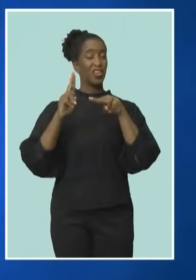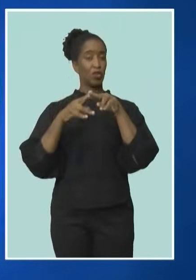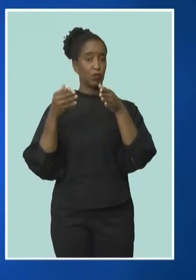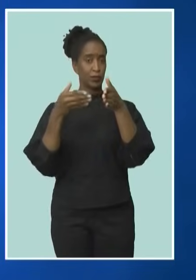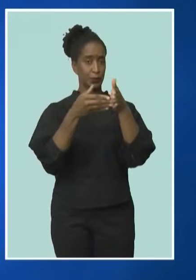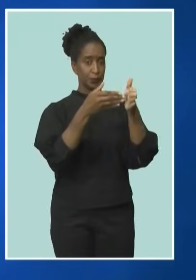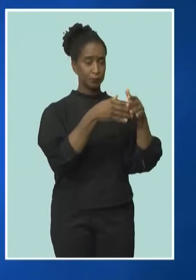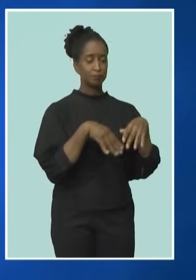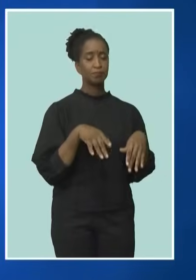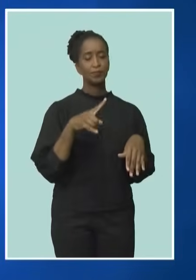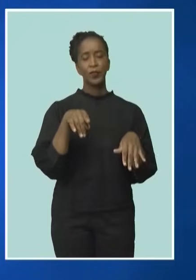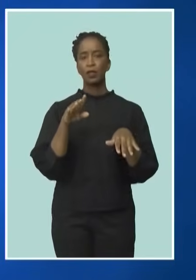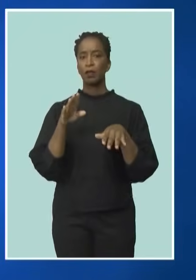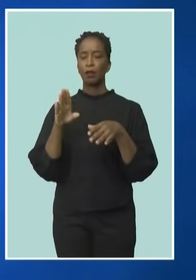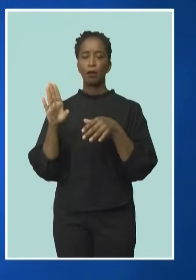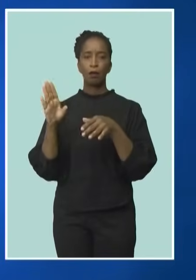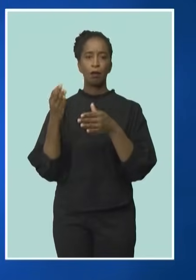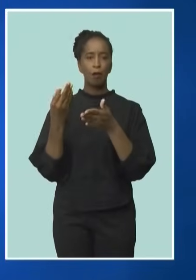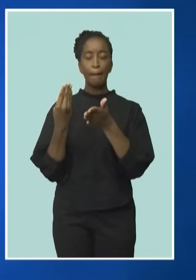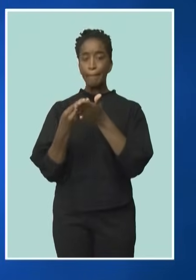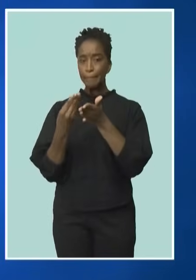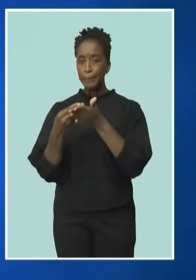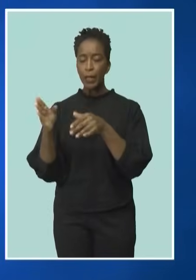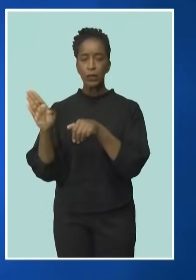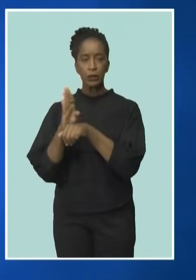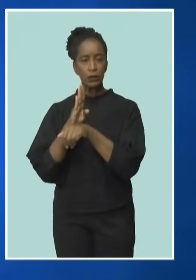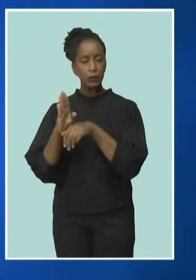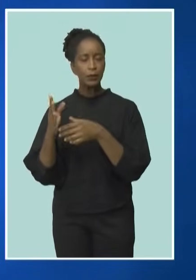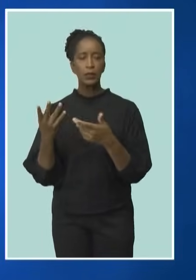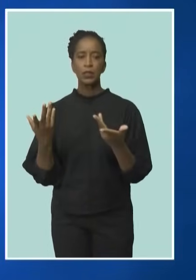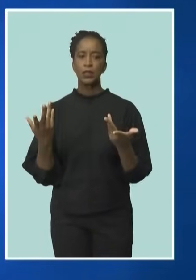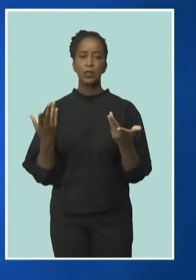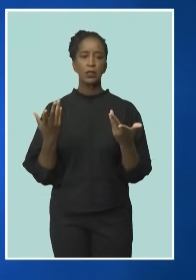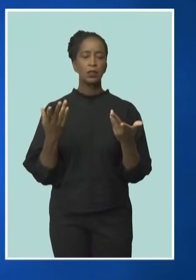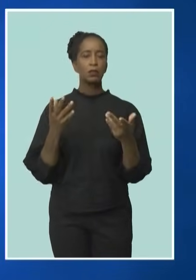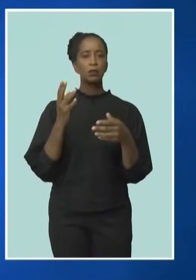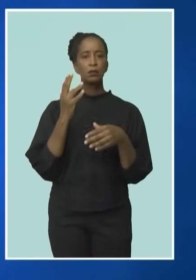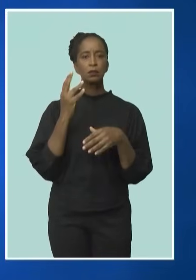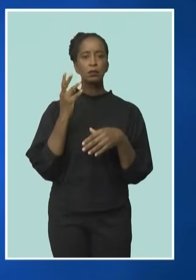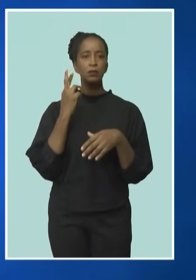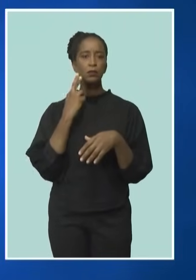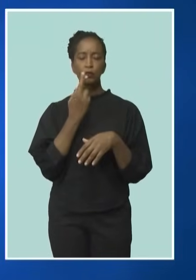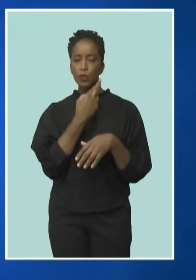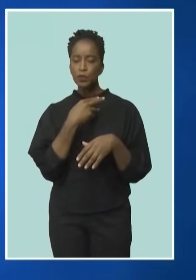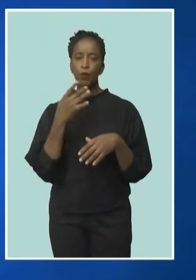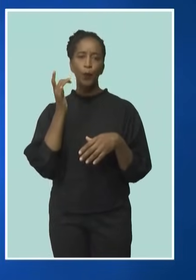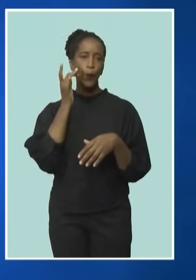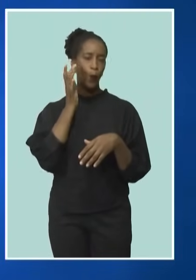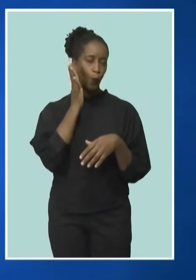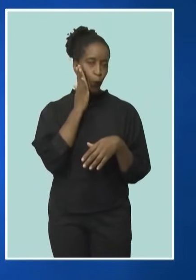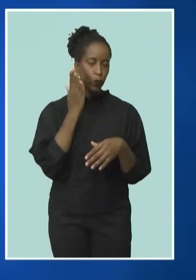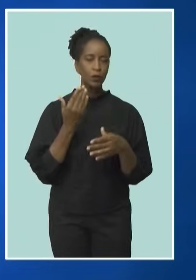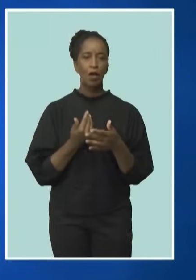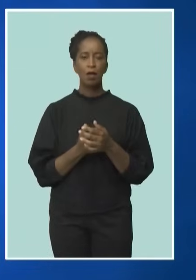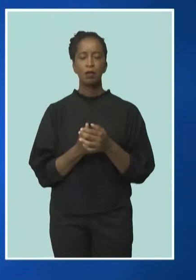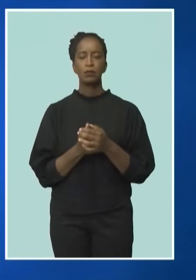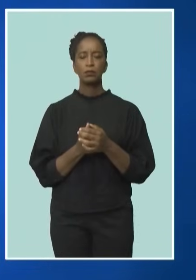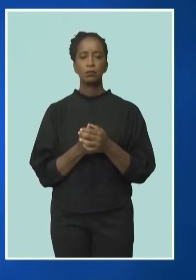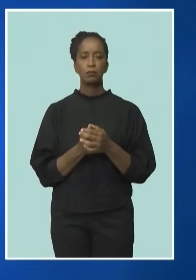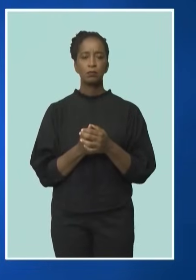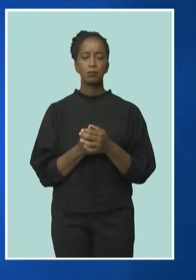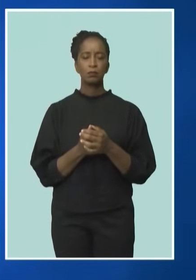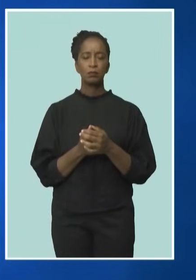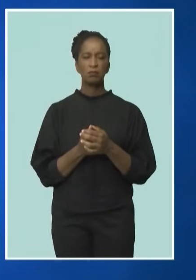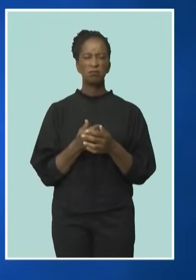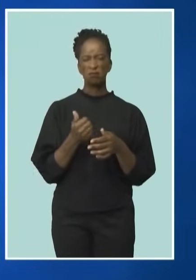the hospitality, leisure, professional services, etc. Those are some main sectors that would have been hit